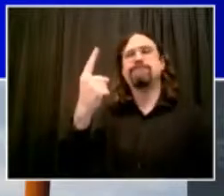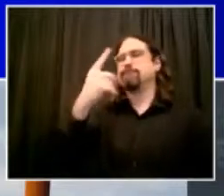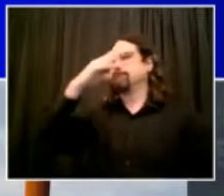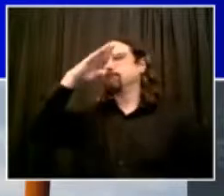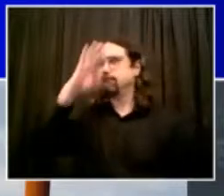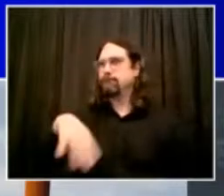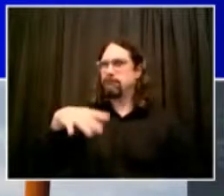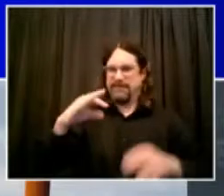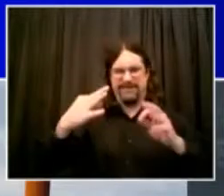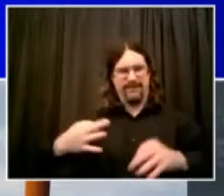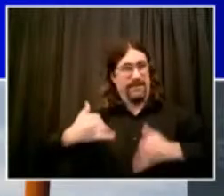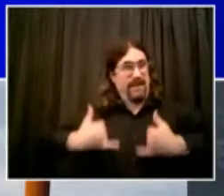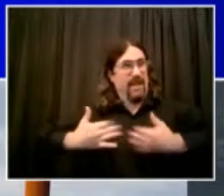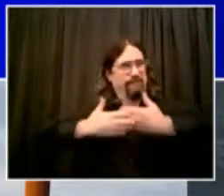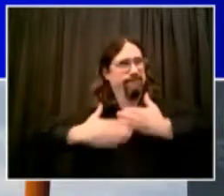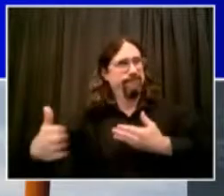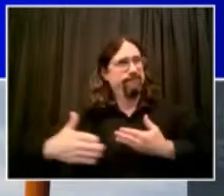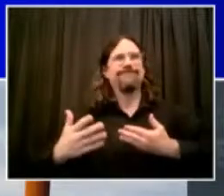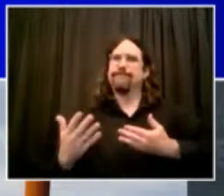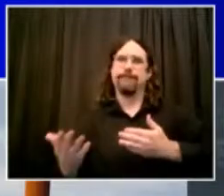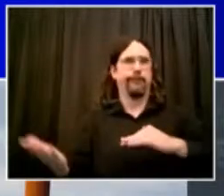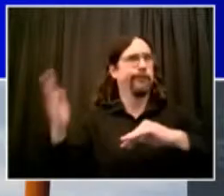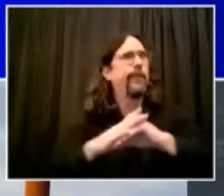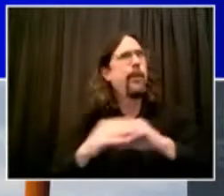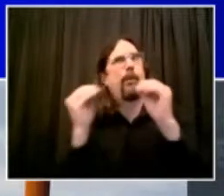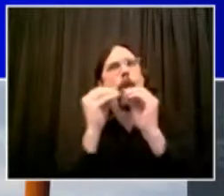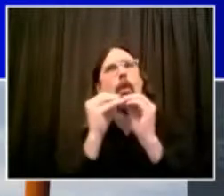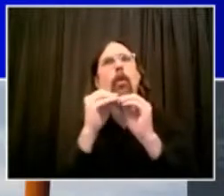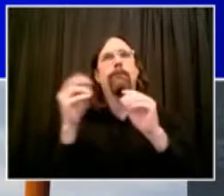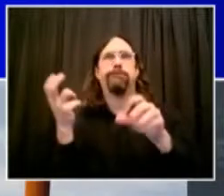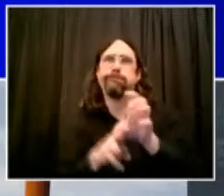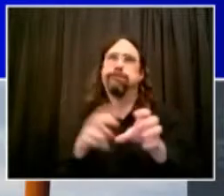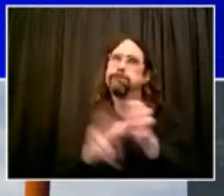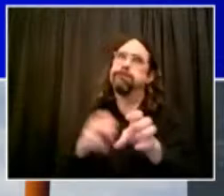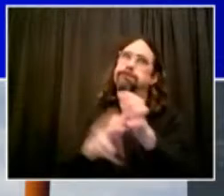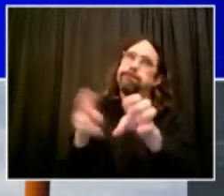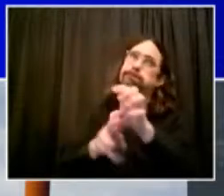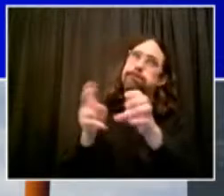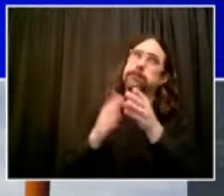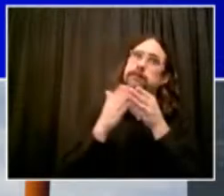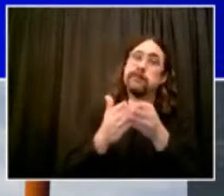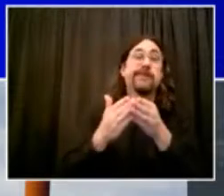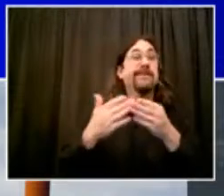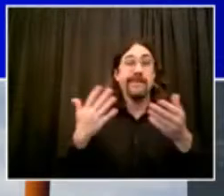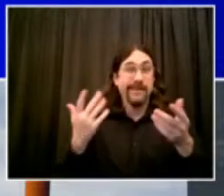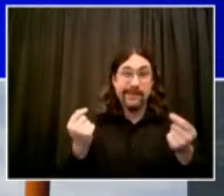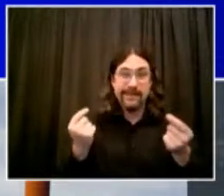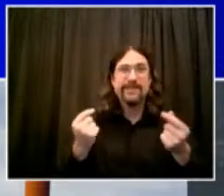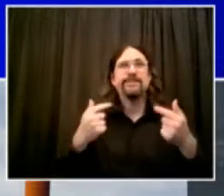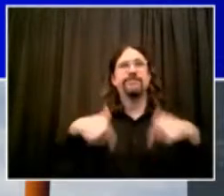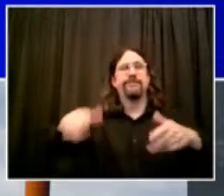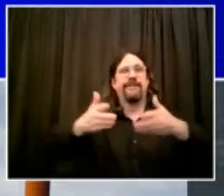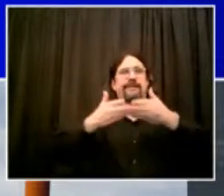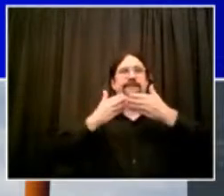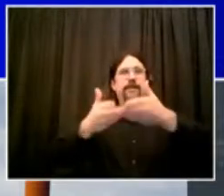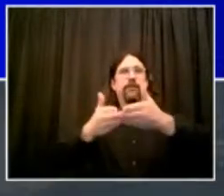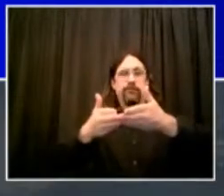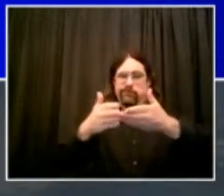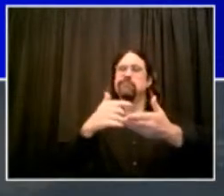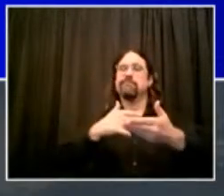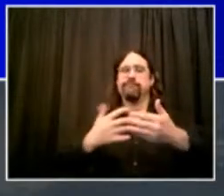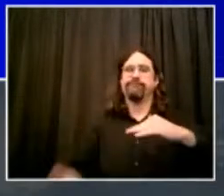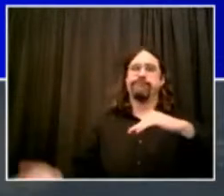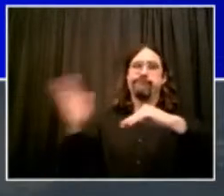service on the Staten Island Ferry. The ferry will now be every 20 minutes in rush hour. We'll have